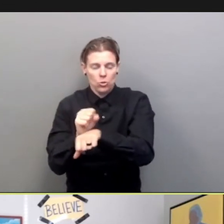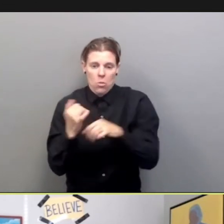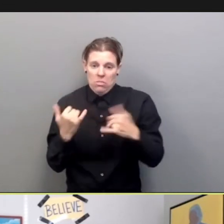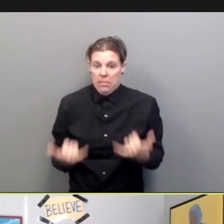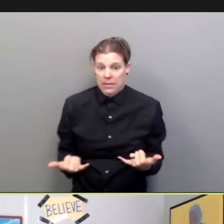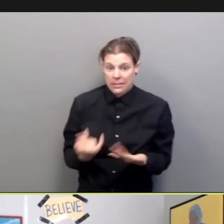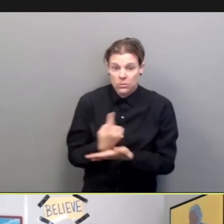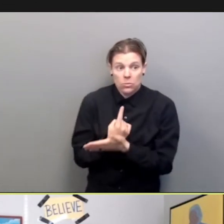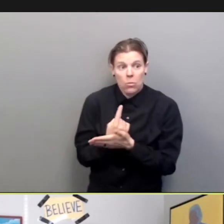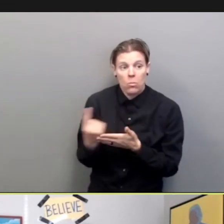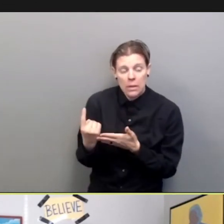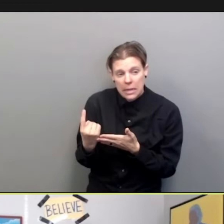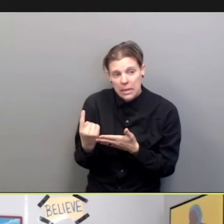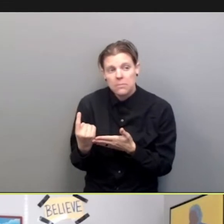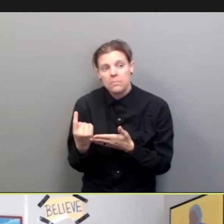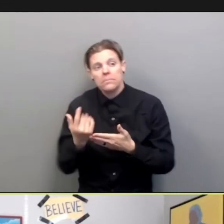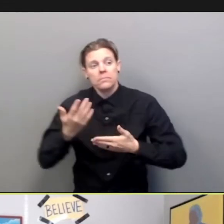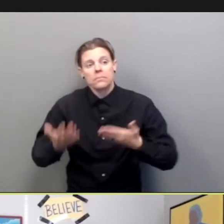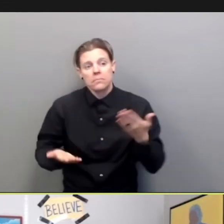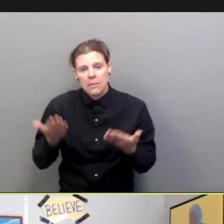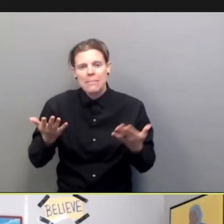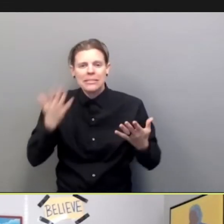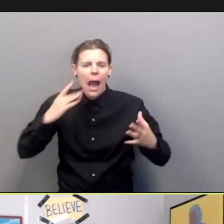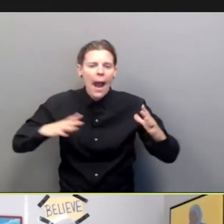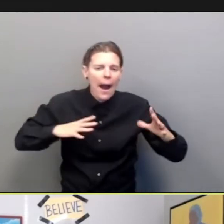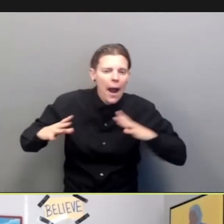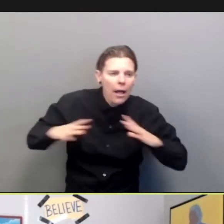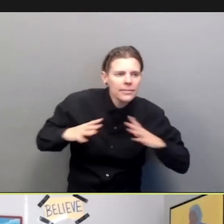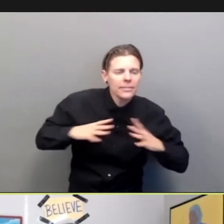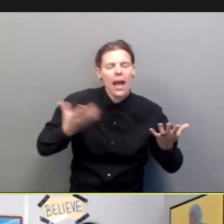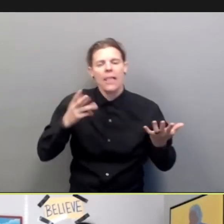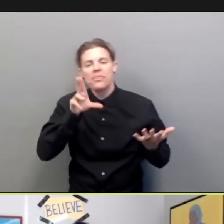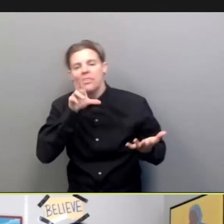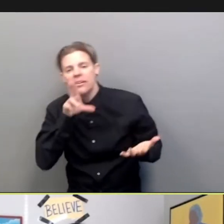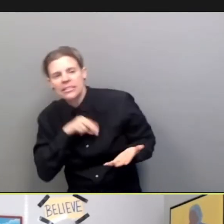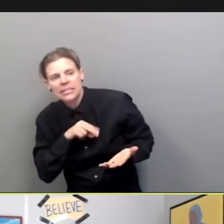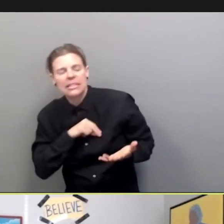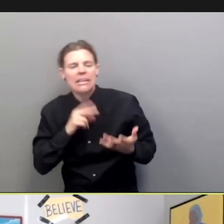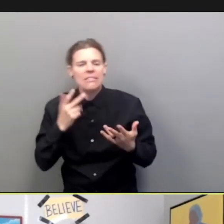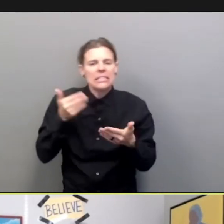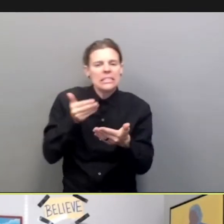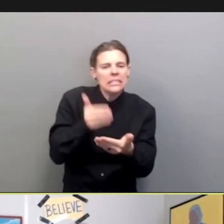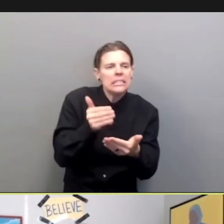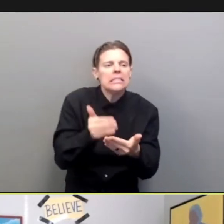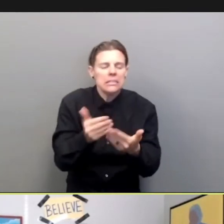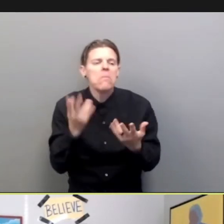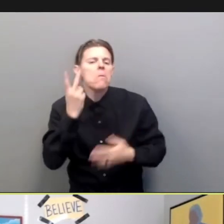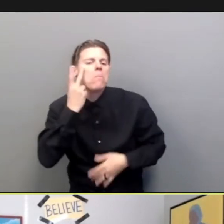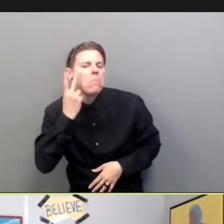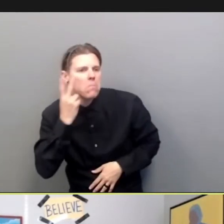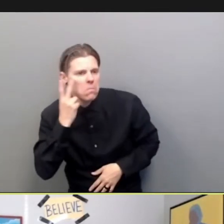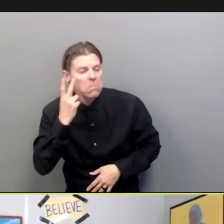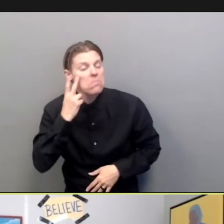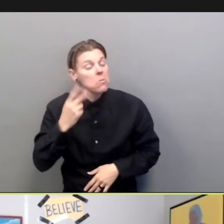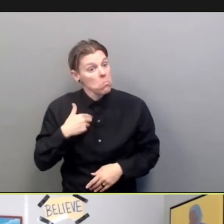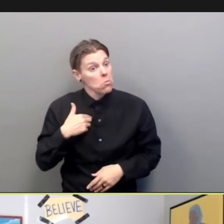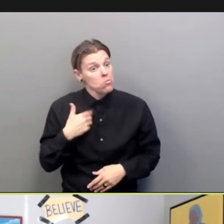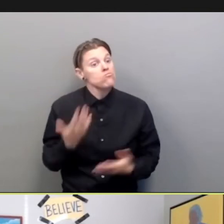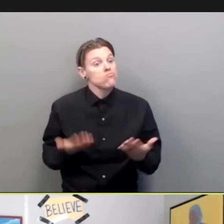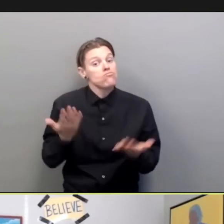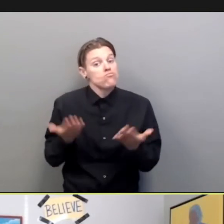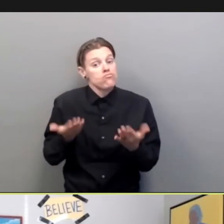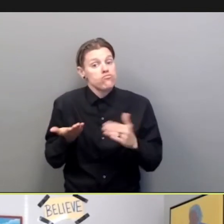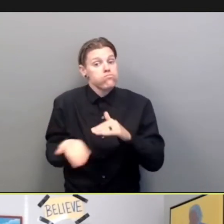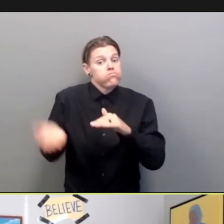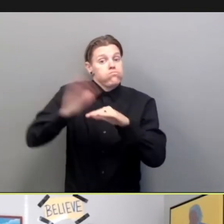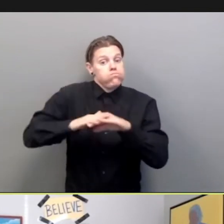holiday might affect it, but we're expecting another 5% of kids to get vaccinated, for a